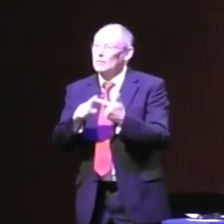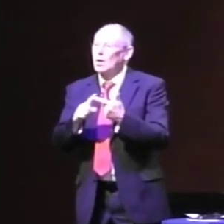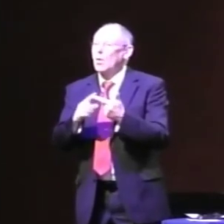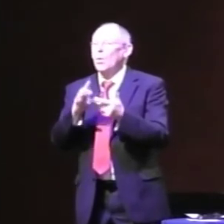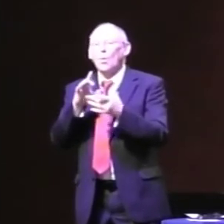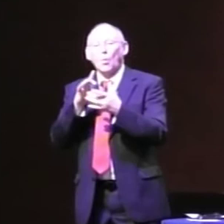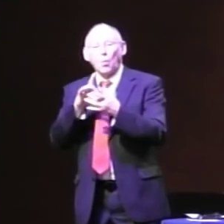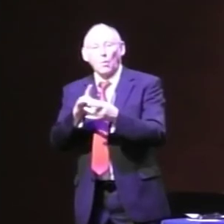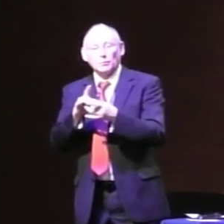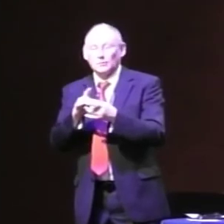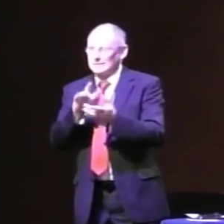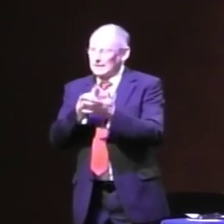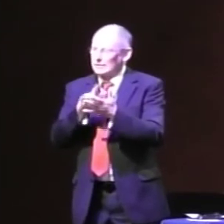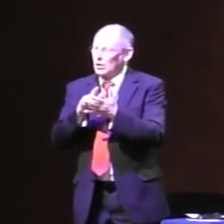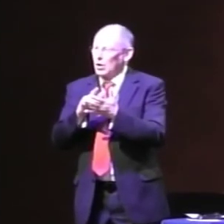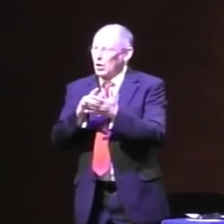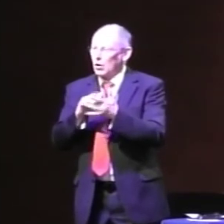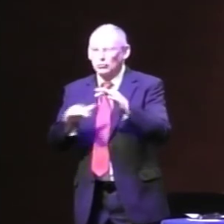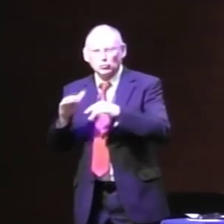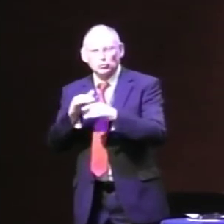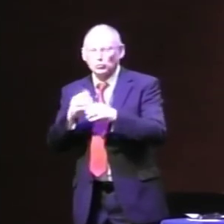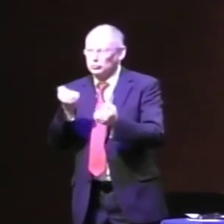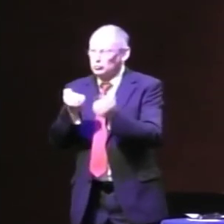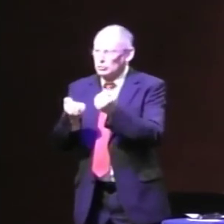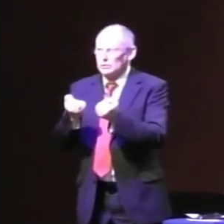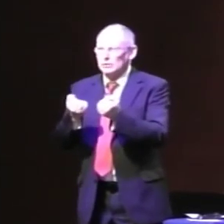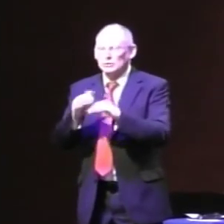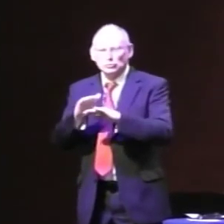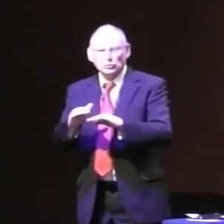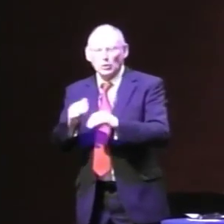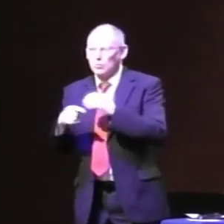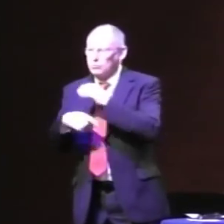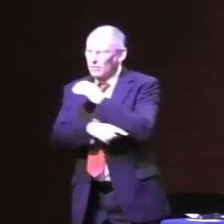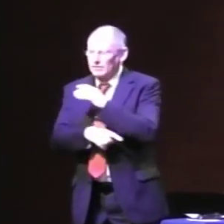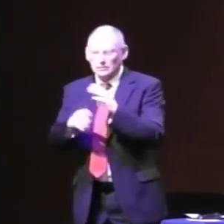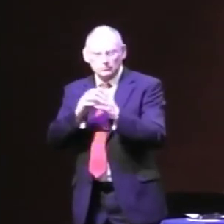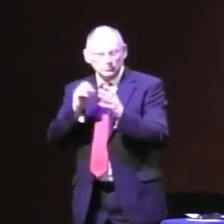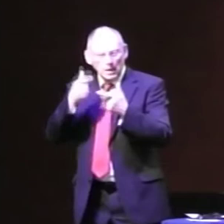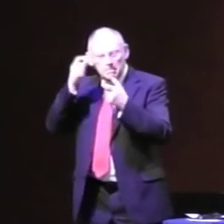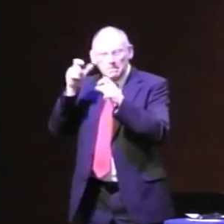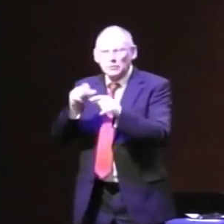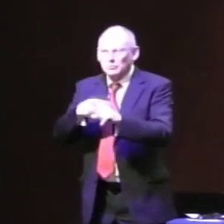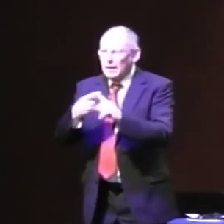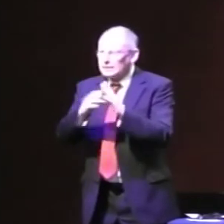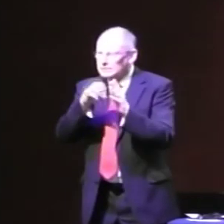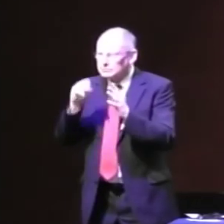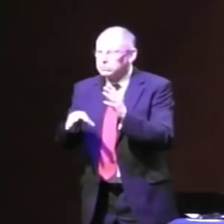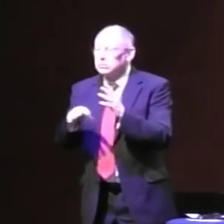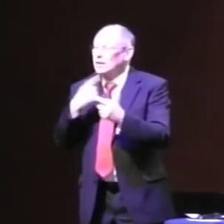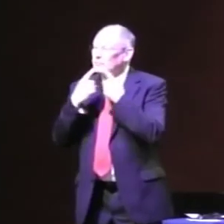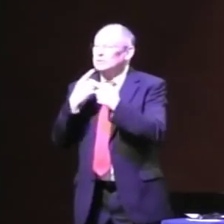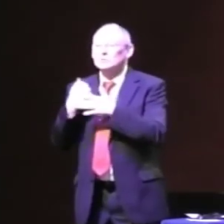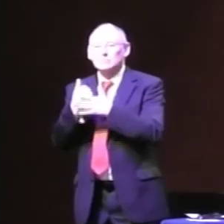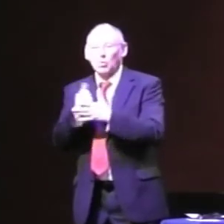heart of social justice, tackling child poverty, the abolition of the bedroom tax, and ensuring that information and support is there for